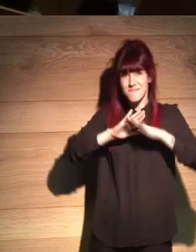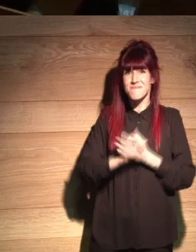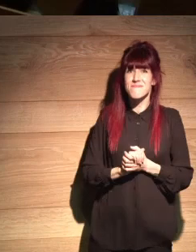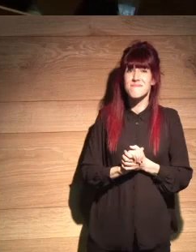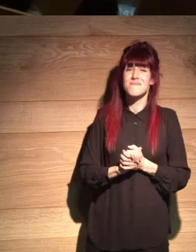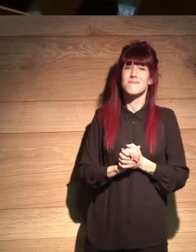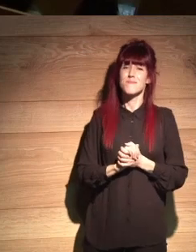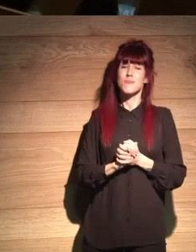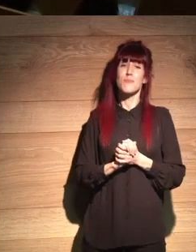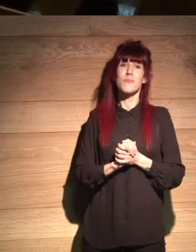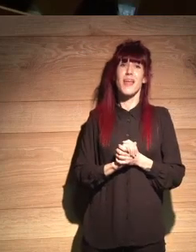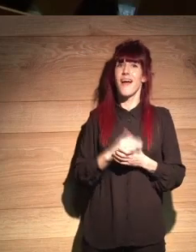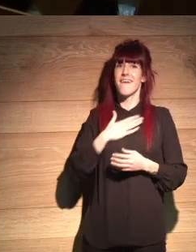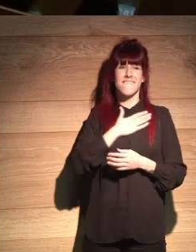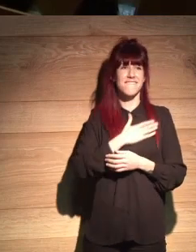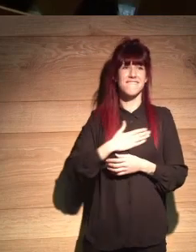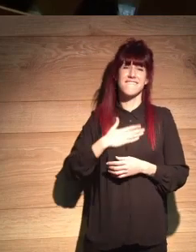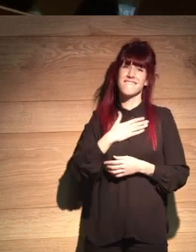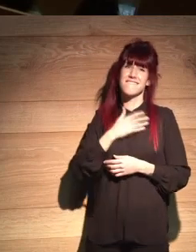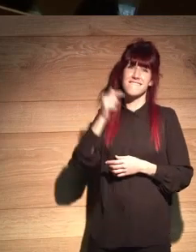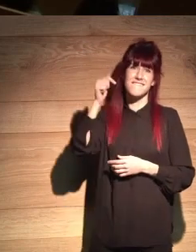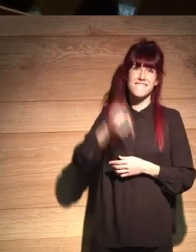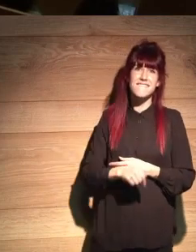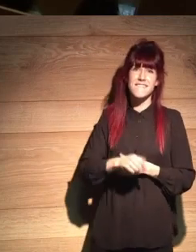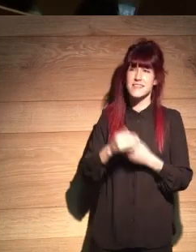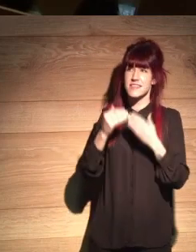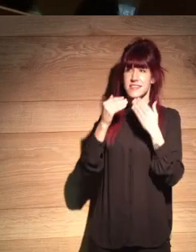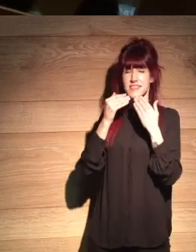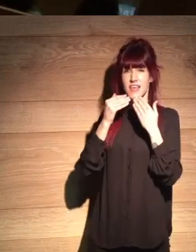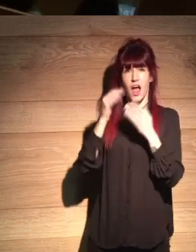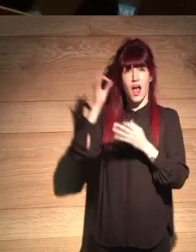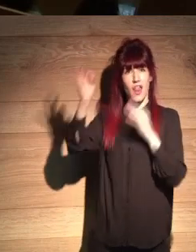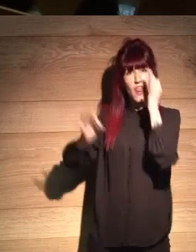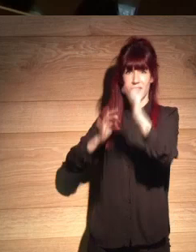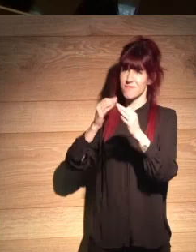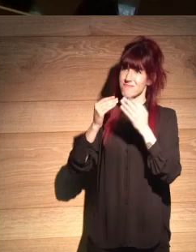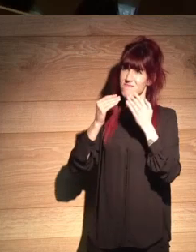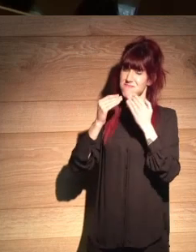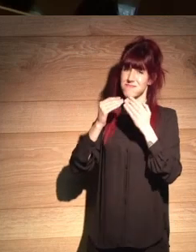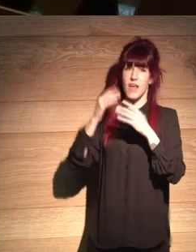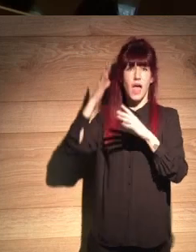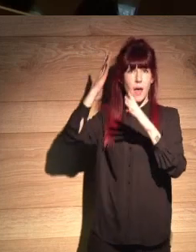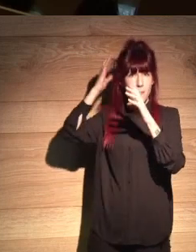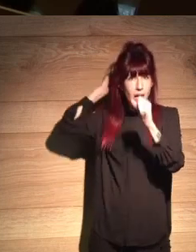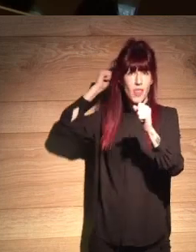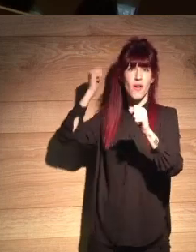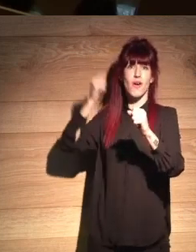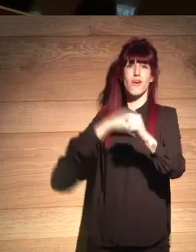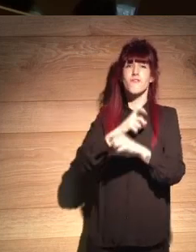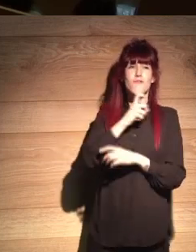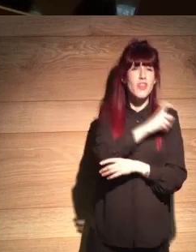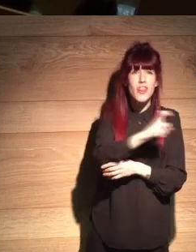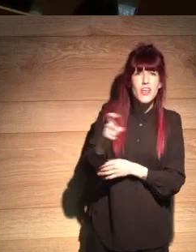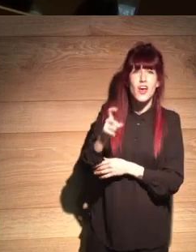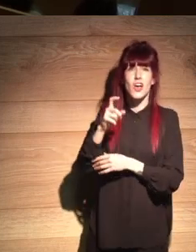Good night. Well, good evening. It's a pleasure to be here. I thank the organizers,